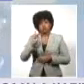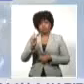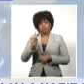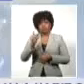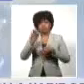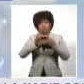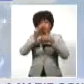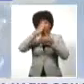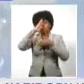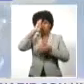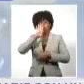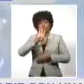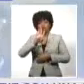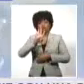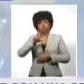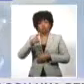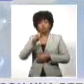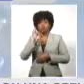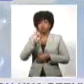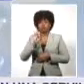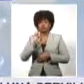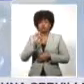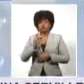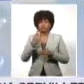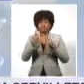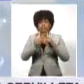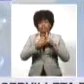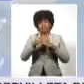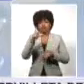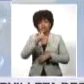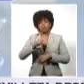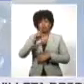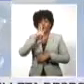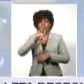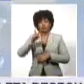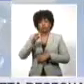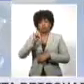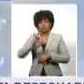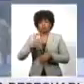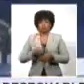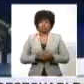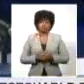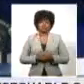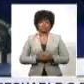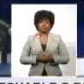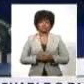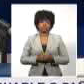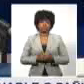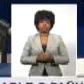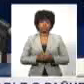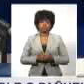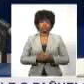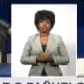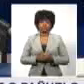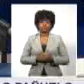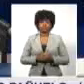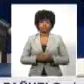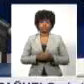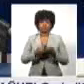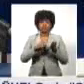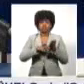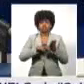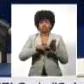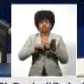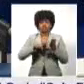inhabitants. The rate of the rest of the provinces remain below 5%. And we would like to point